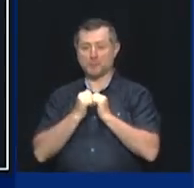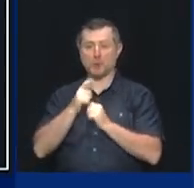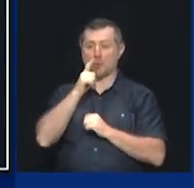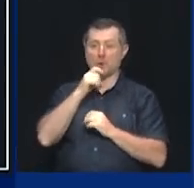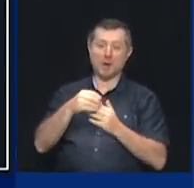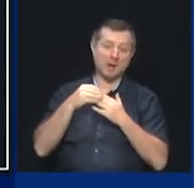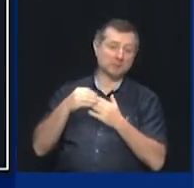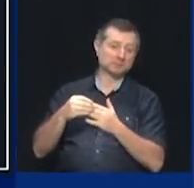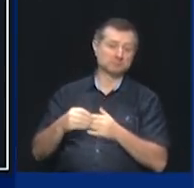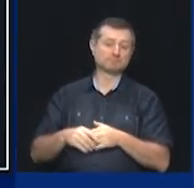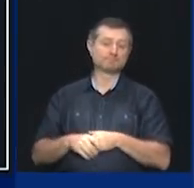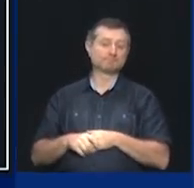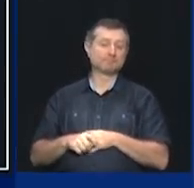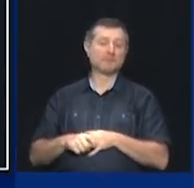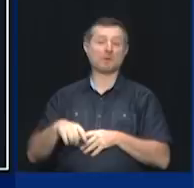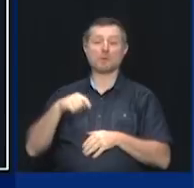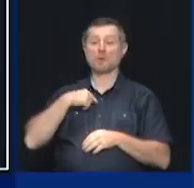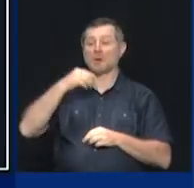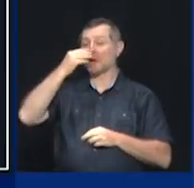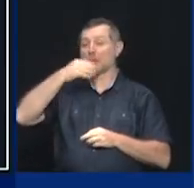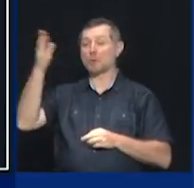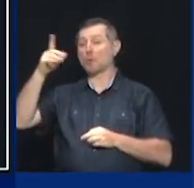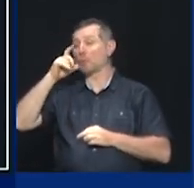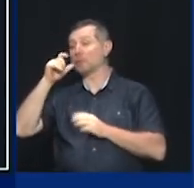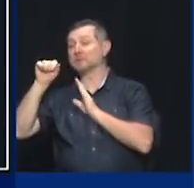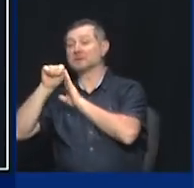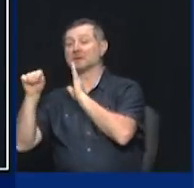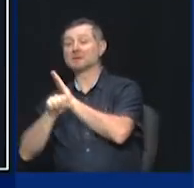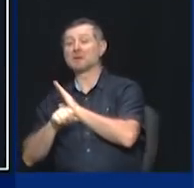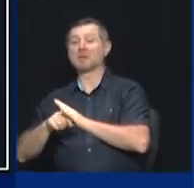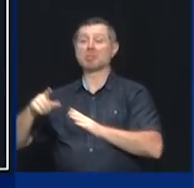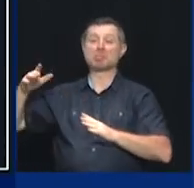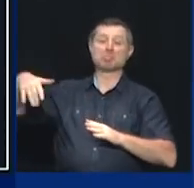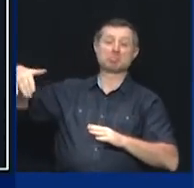don't care if no one else has done it. We're going to show